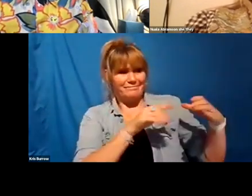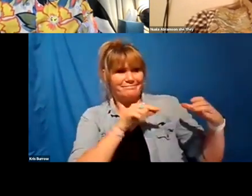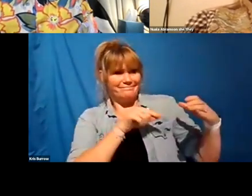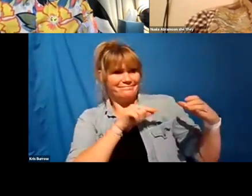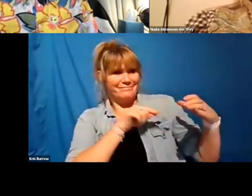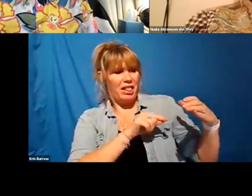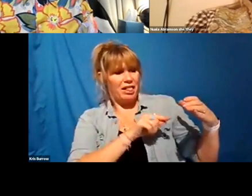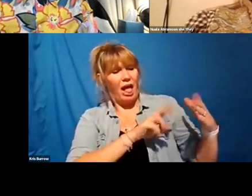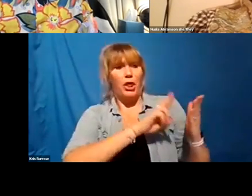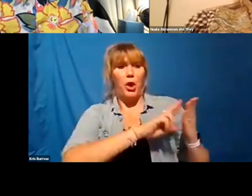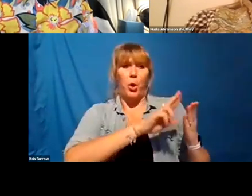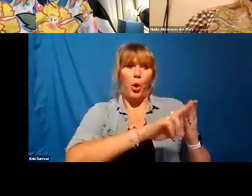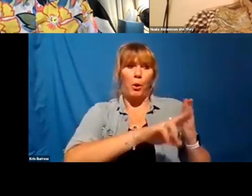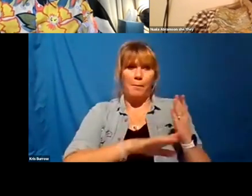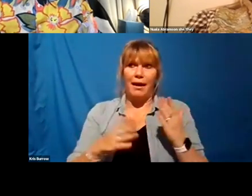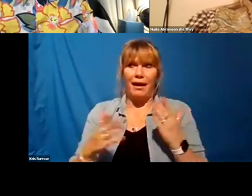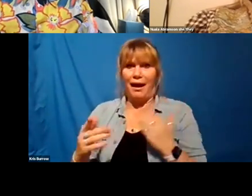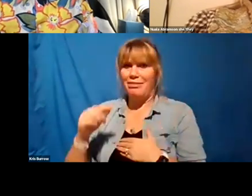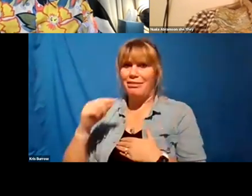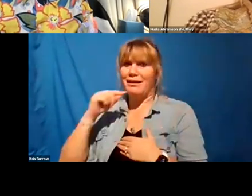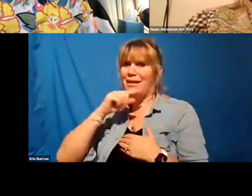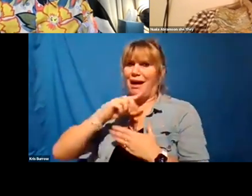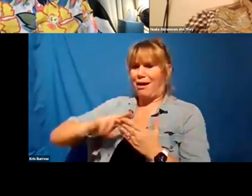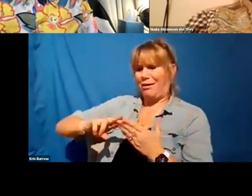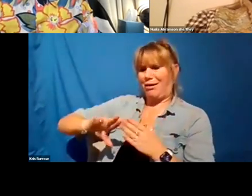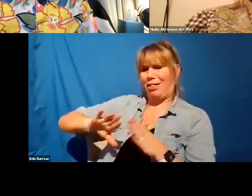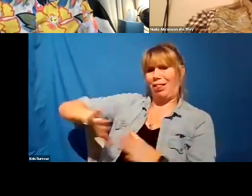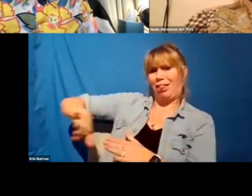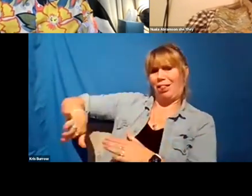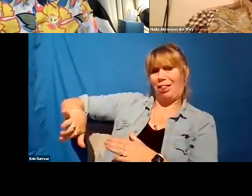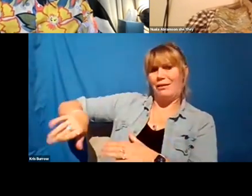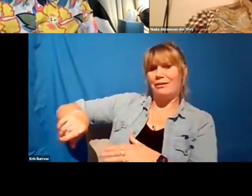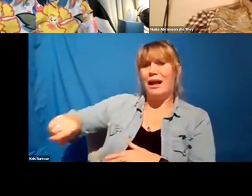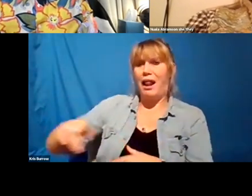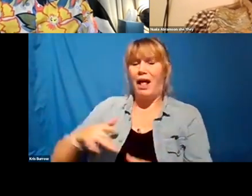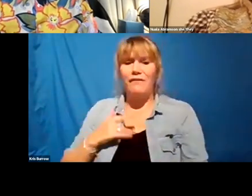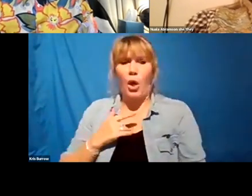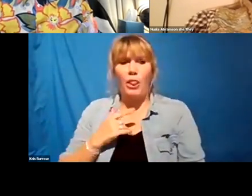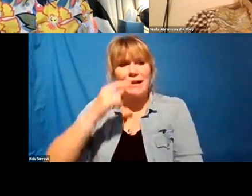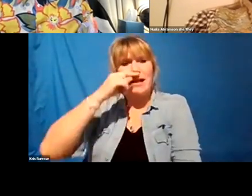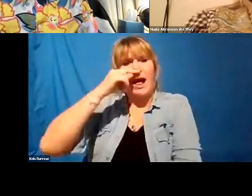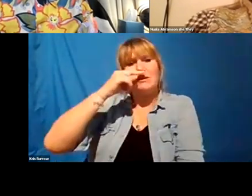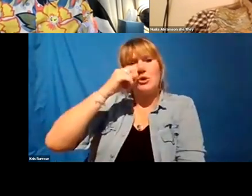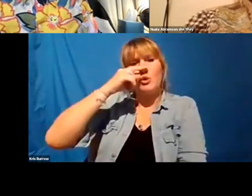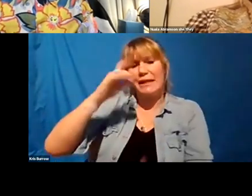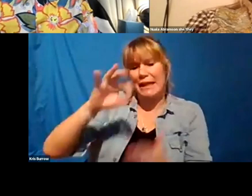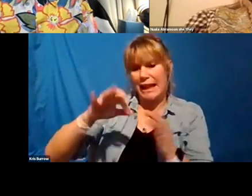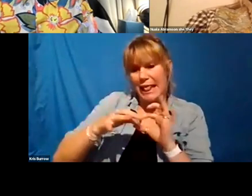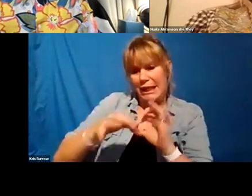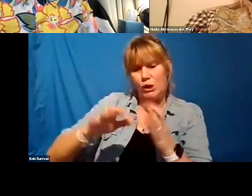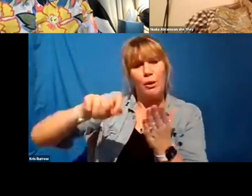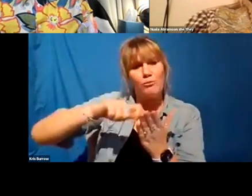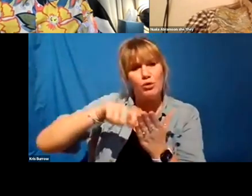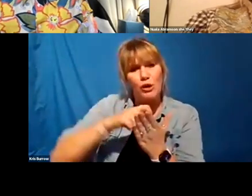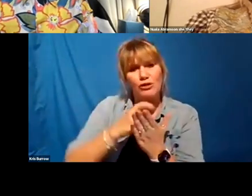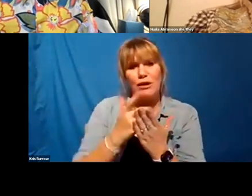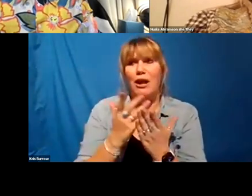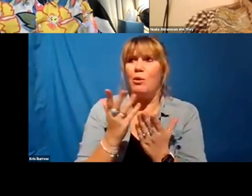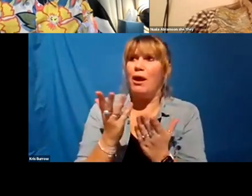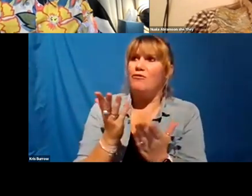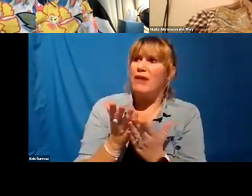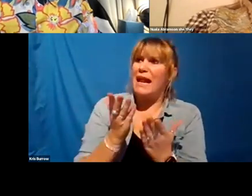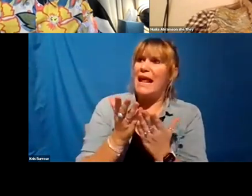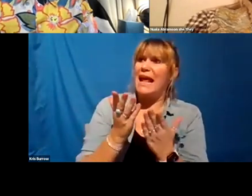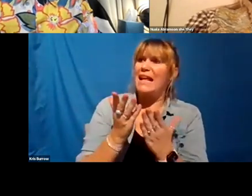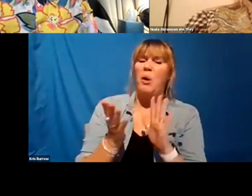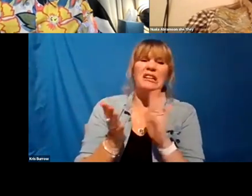still a certain snootiness perhaps about embroidery, that it's just a handicraft, or maybe